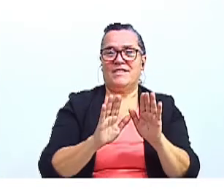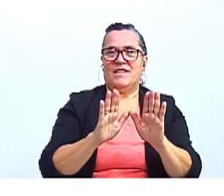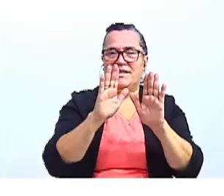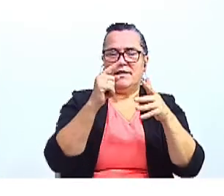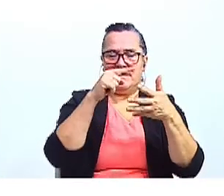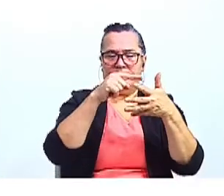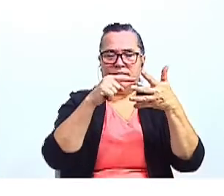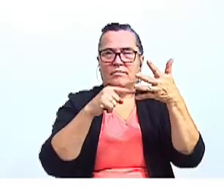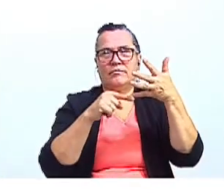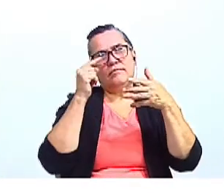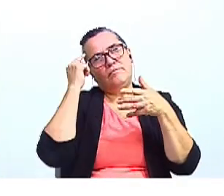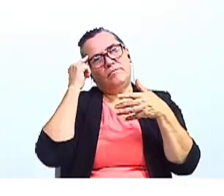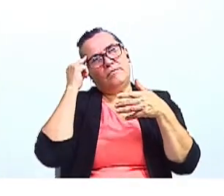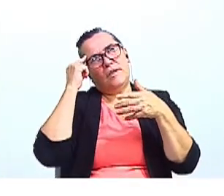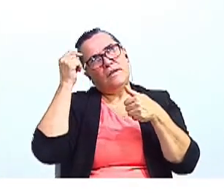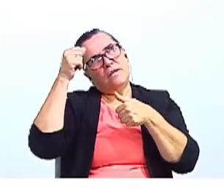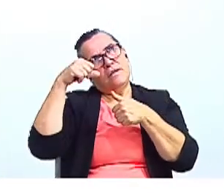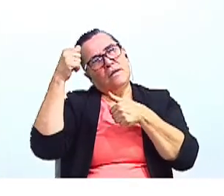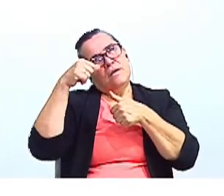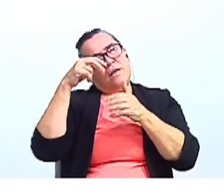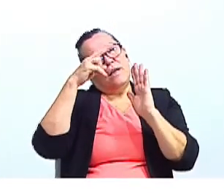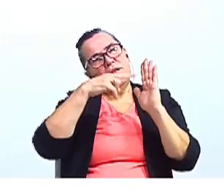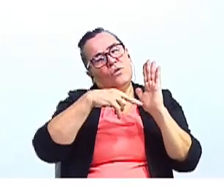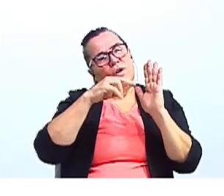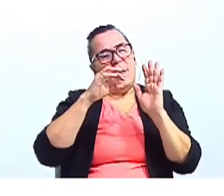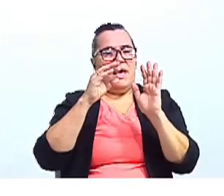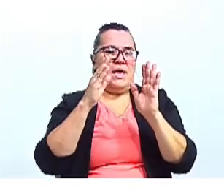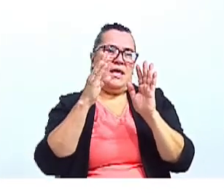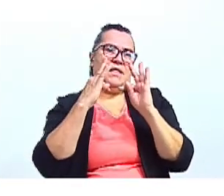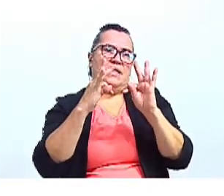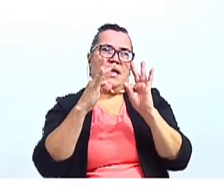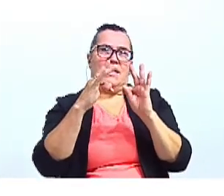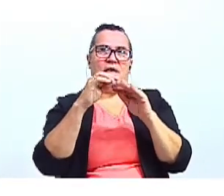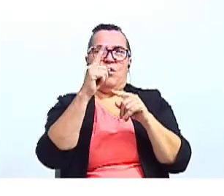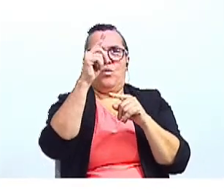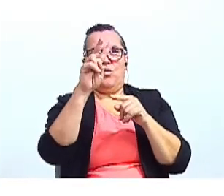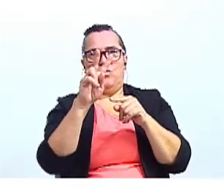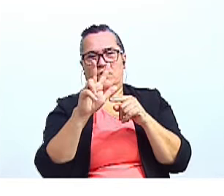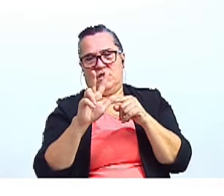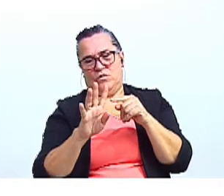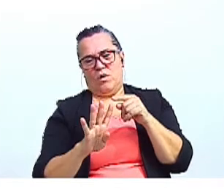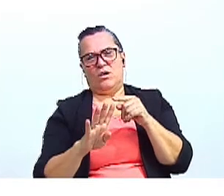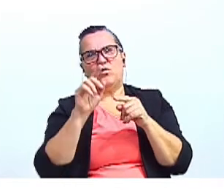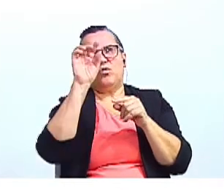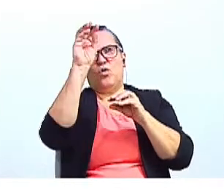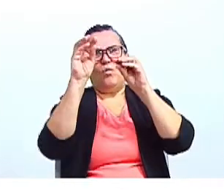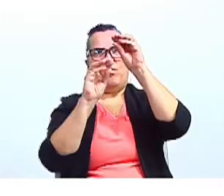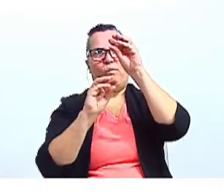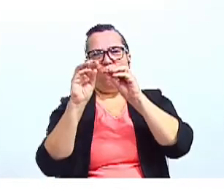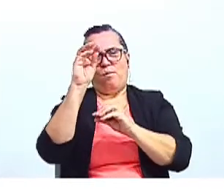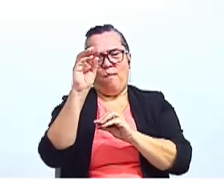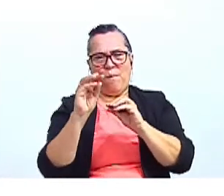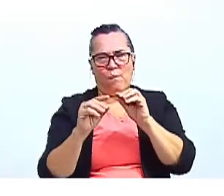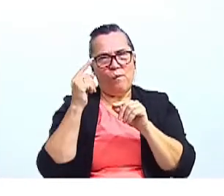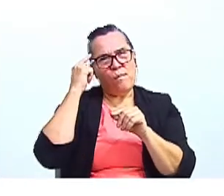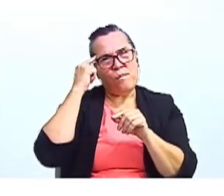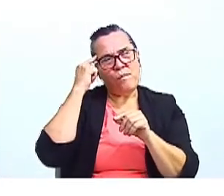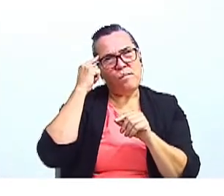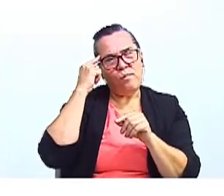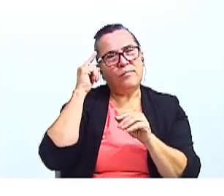think about the reading and let's try to organize the sentences. Think about